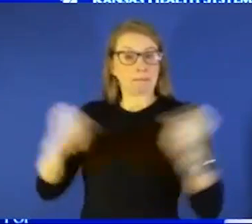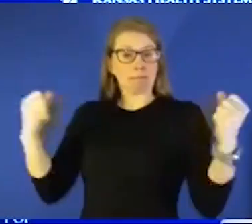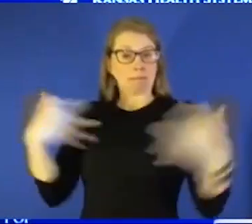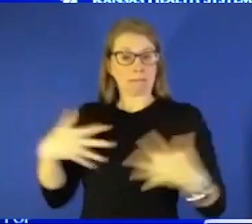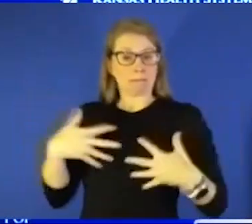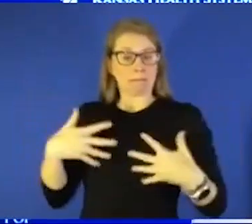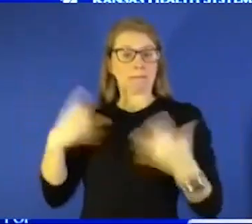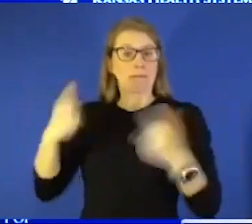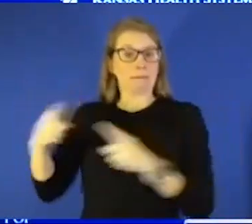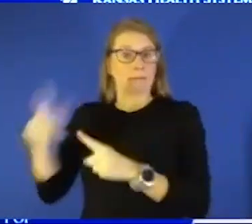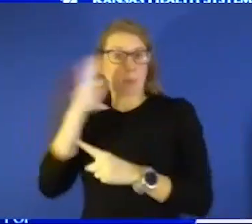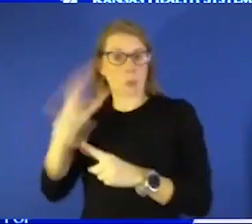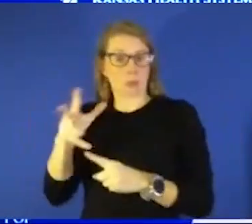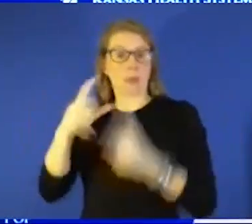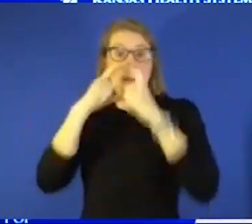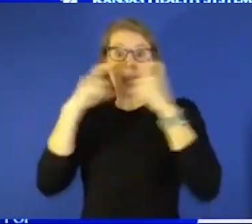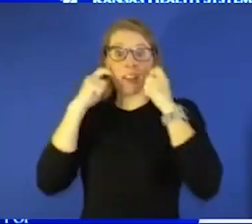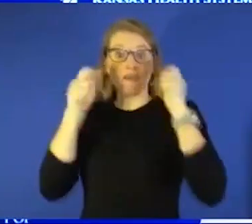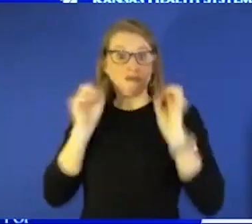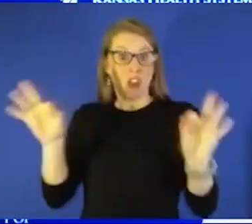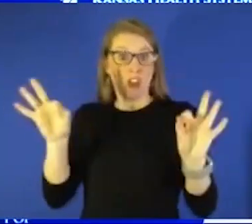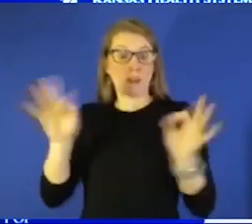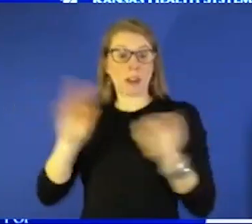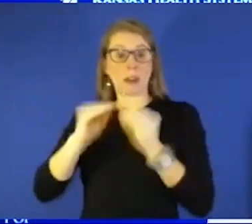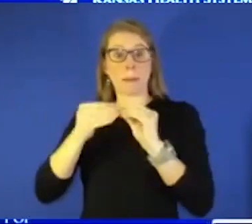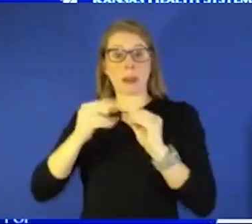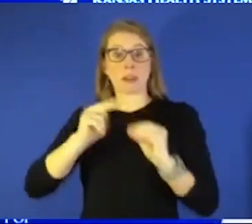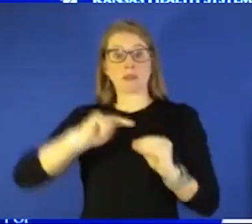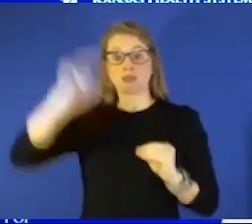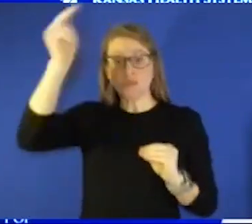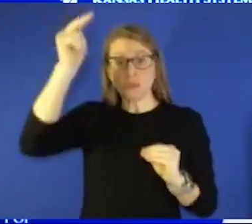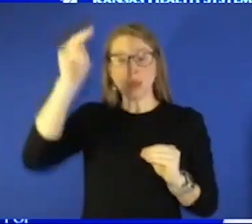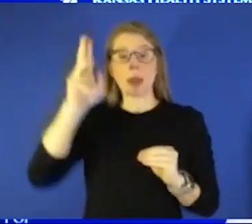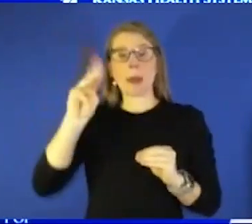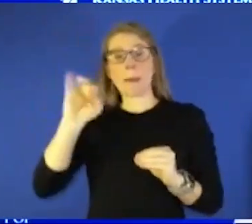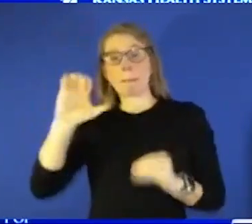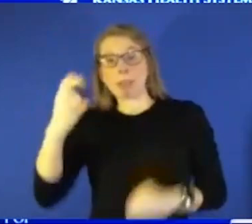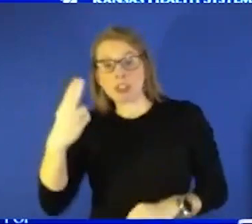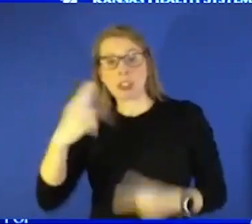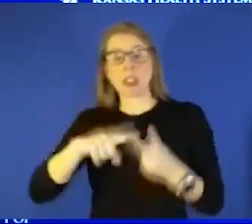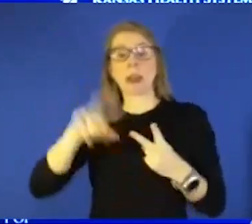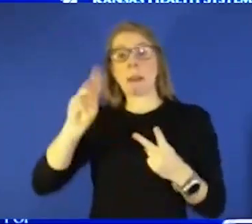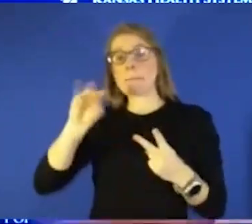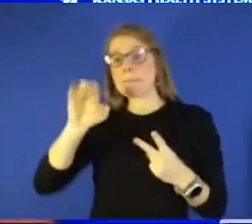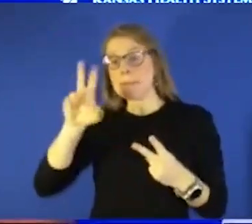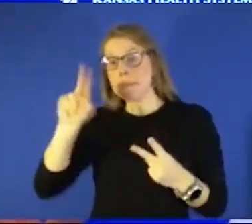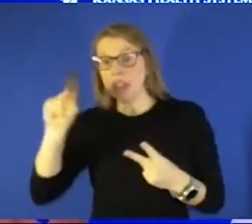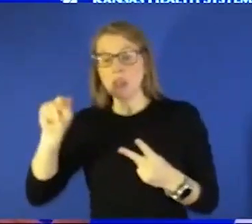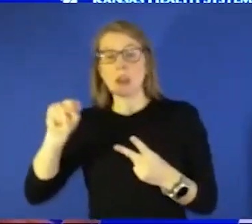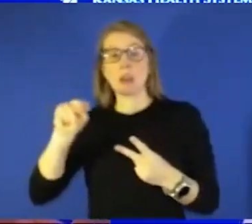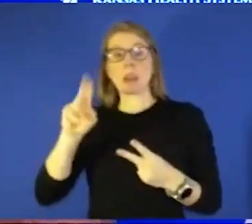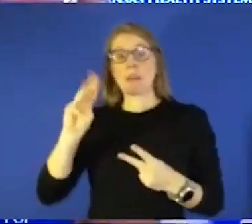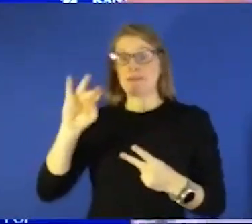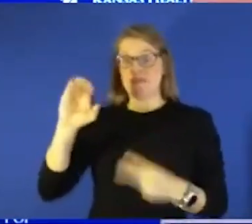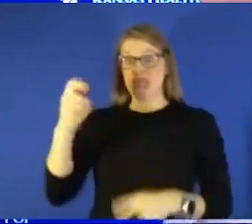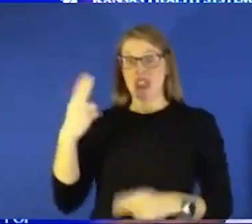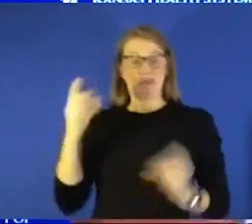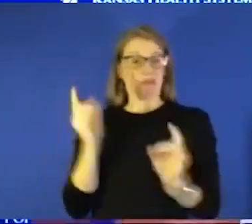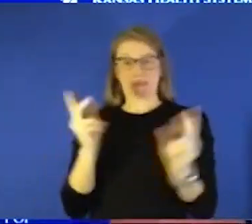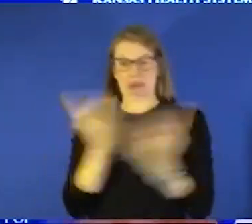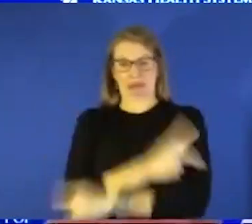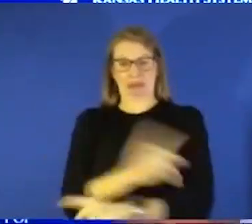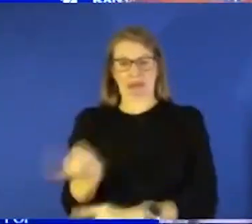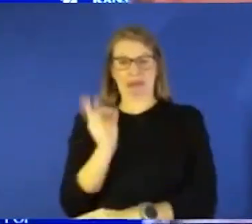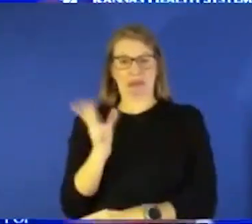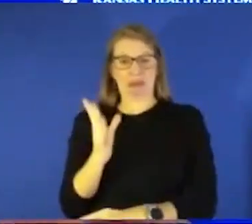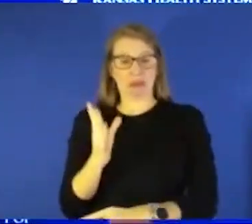went away and the numbers way north of us, say Michigan and Minnesota, were exploding, which they are. Michigan is worse than they've been at any point in the entire pandemic, including